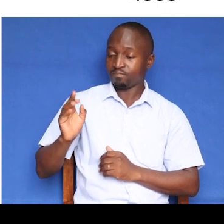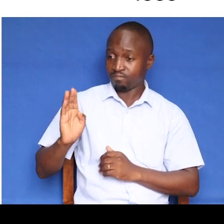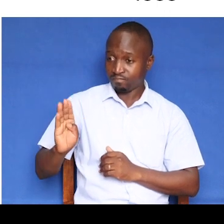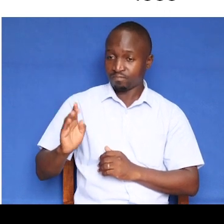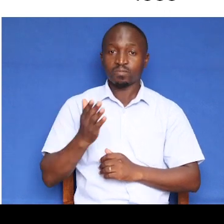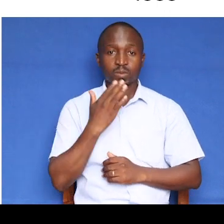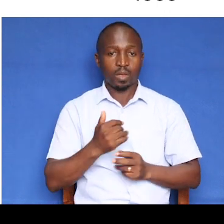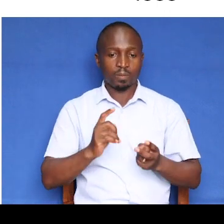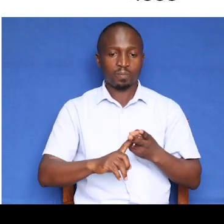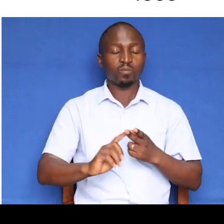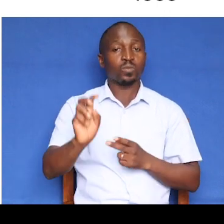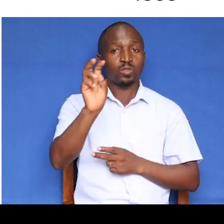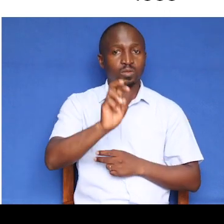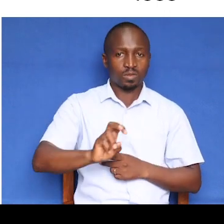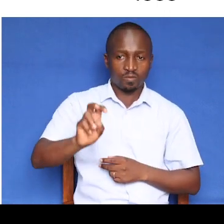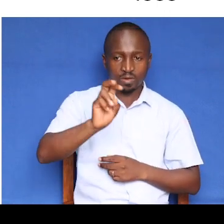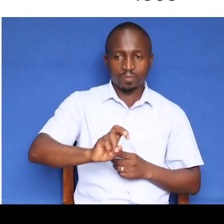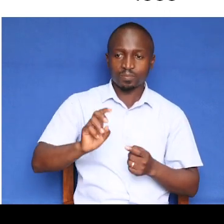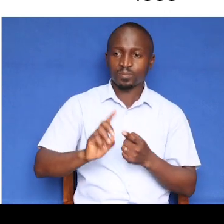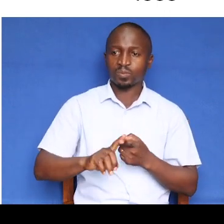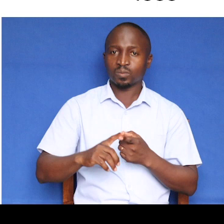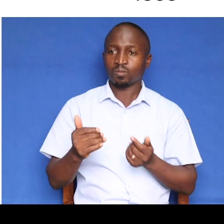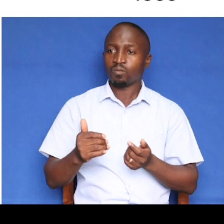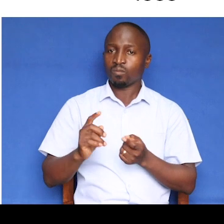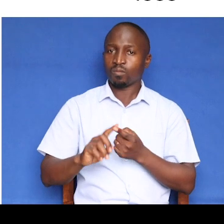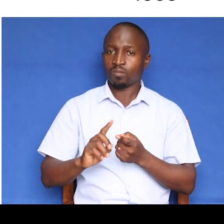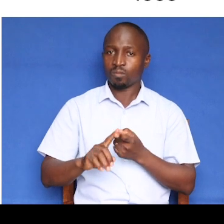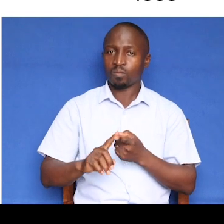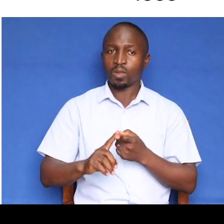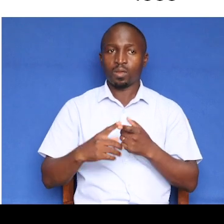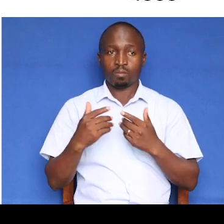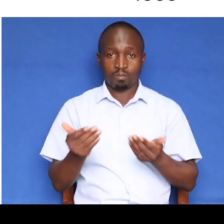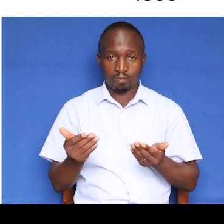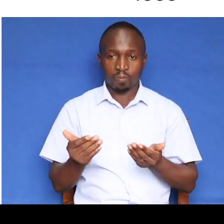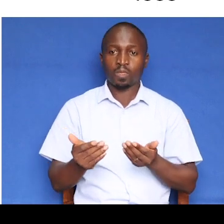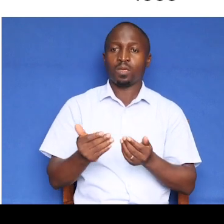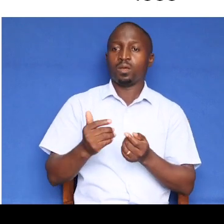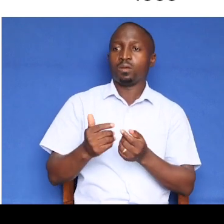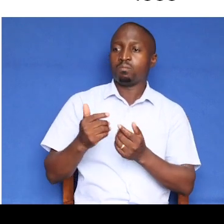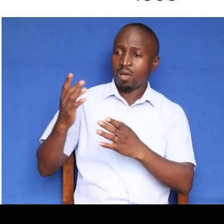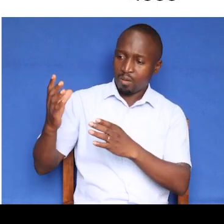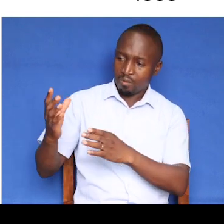question needs to compute net national disposable income.